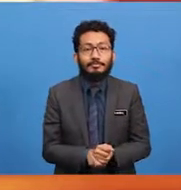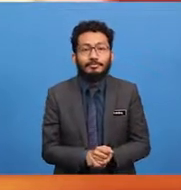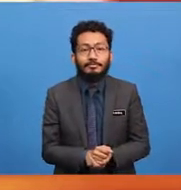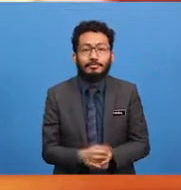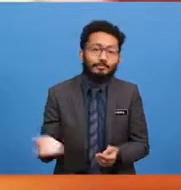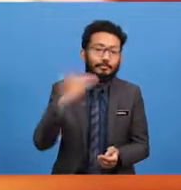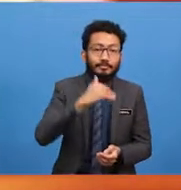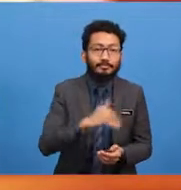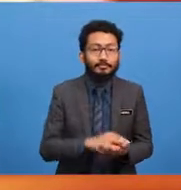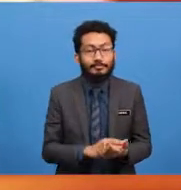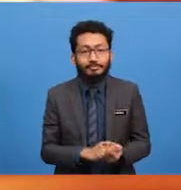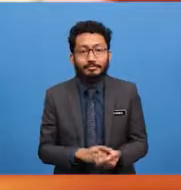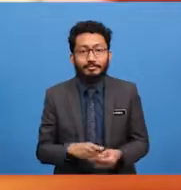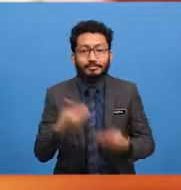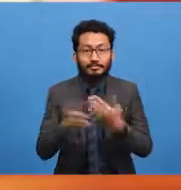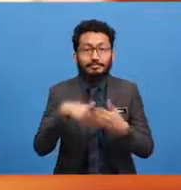on to the next one.